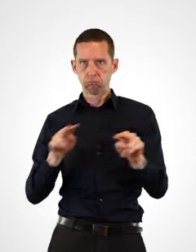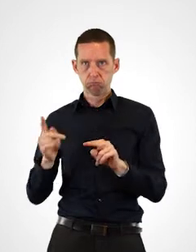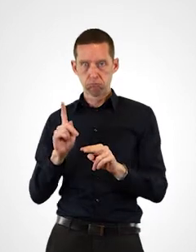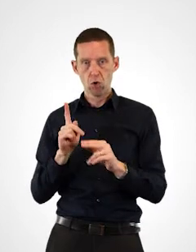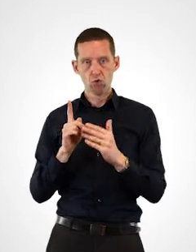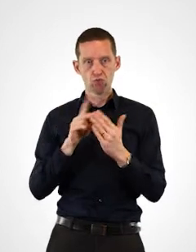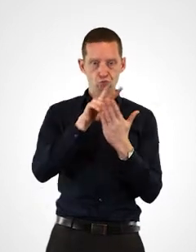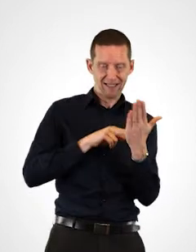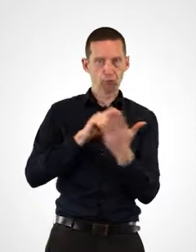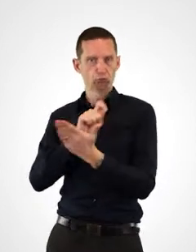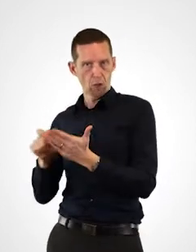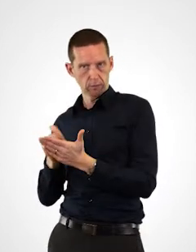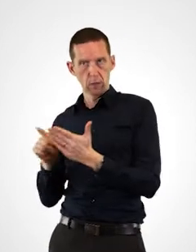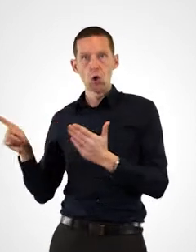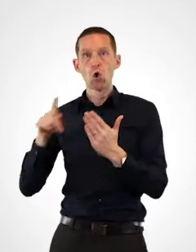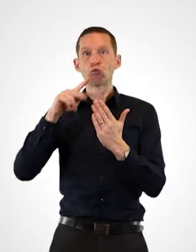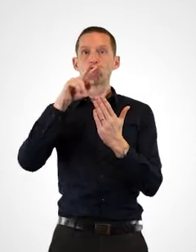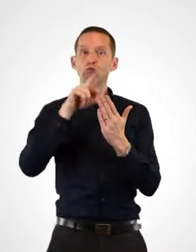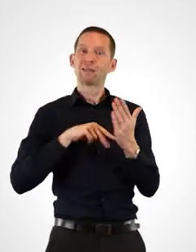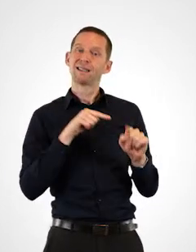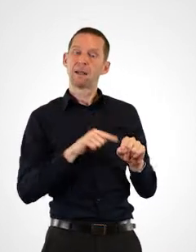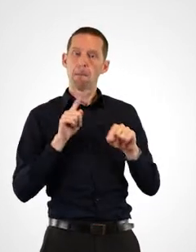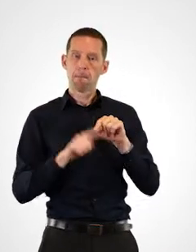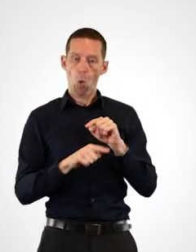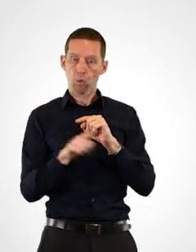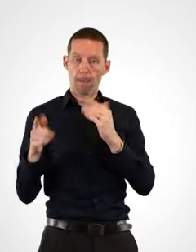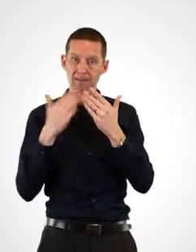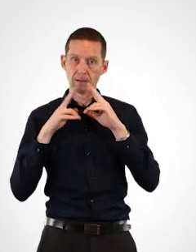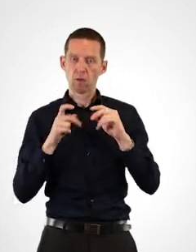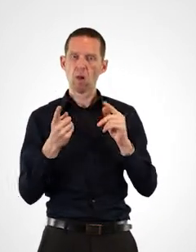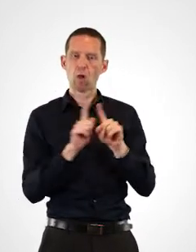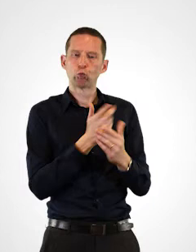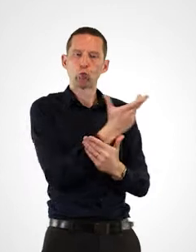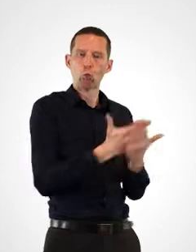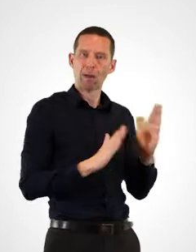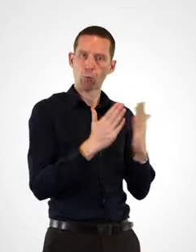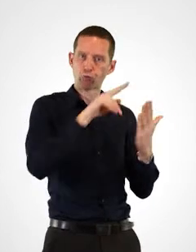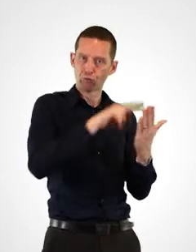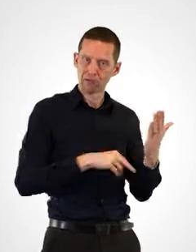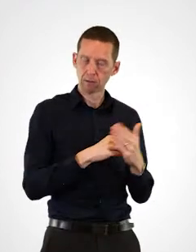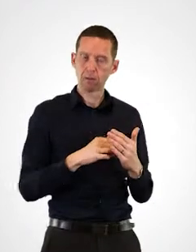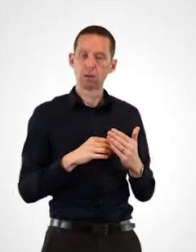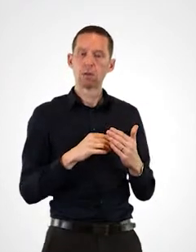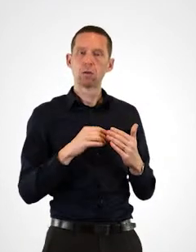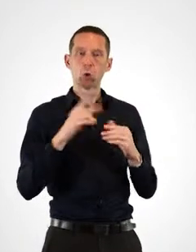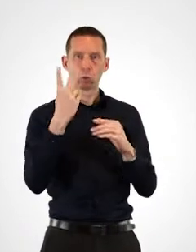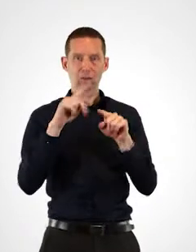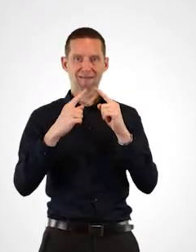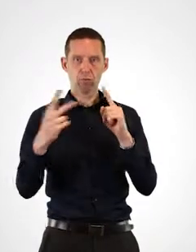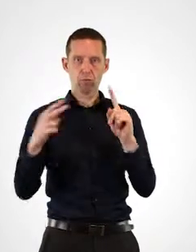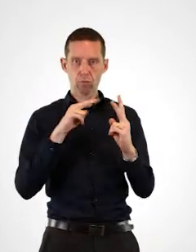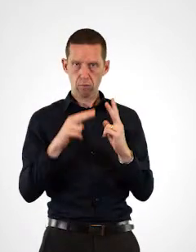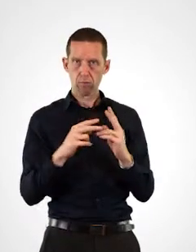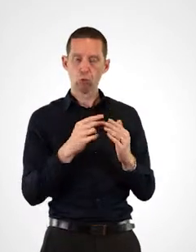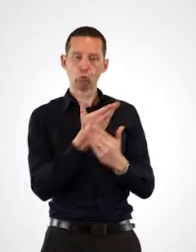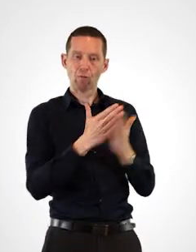reading, she found that most of these studies looked at storybook reading, and storybook reading from two different perspectives, from the